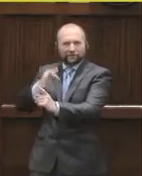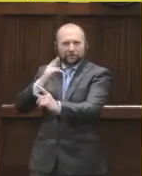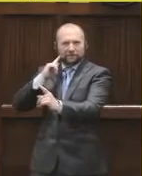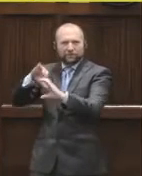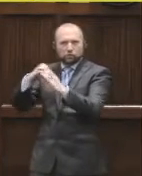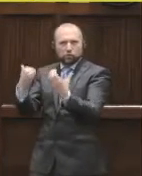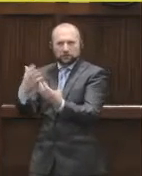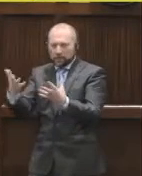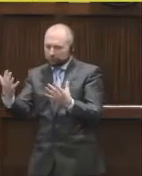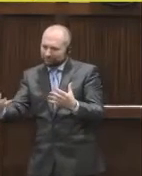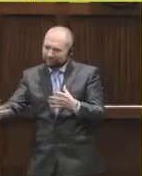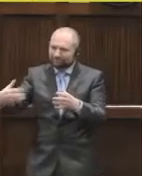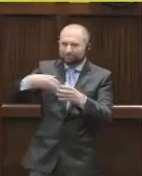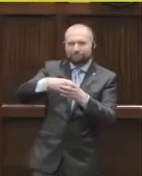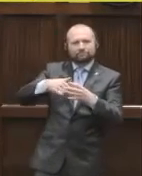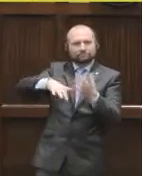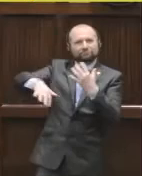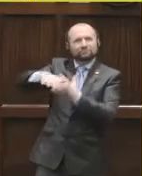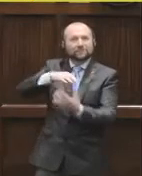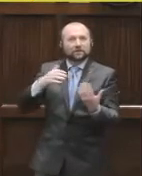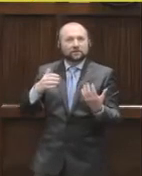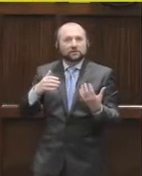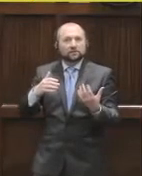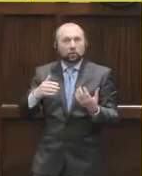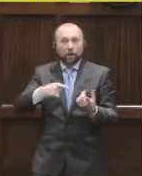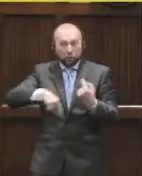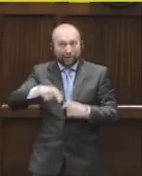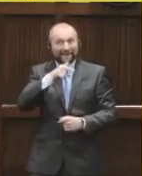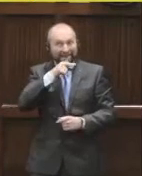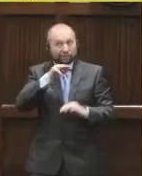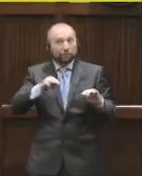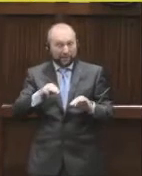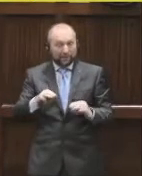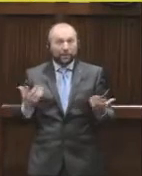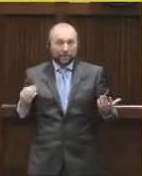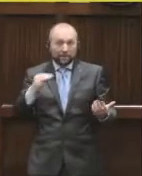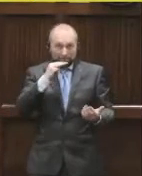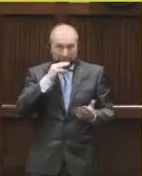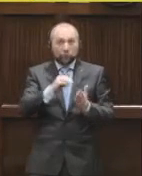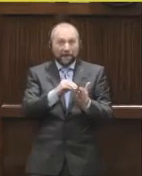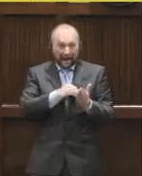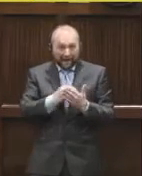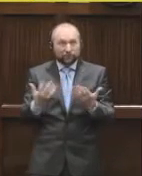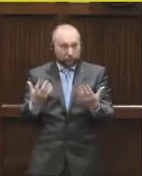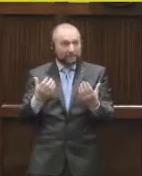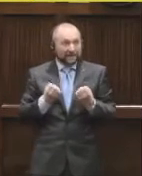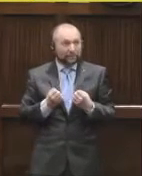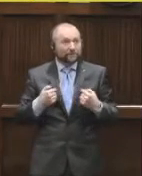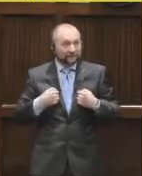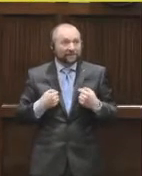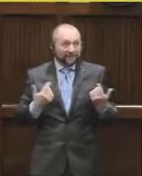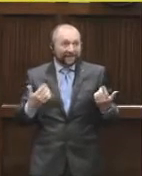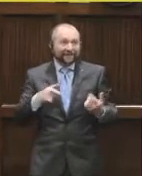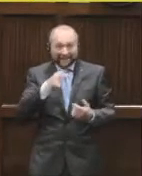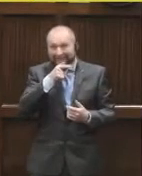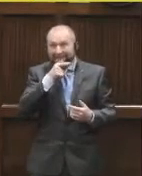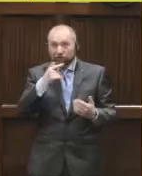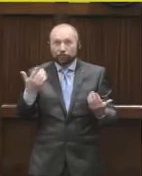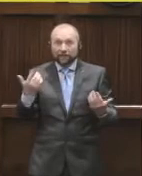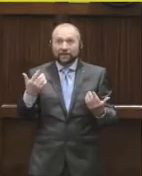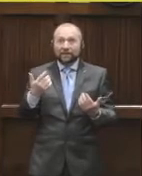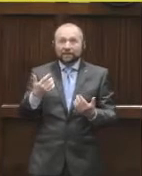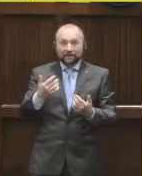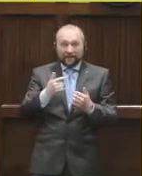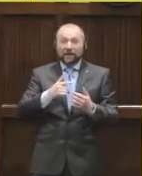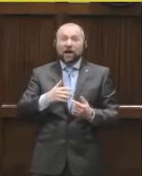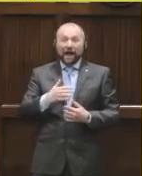the deaf community, and we as hearing people actually have to step up and recognise that I suppose the language belongs to